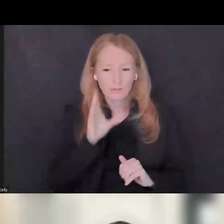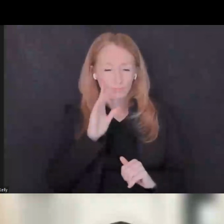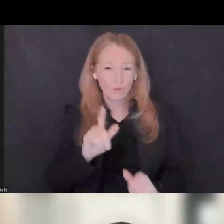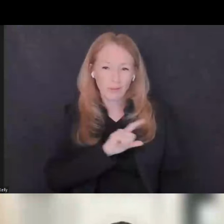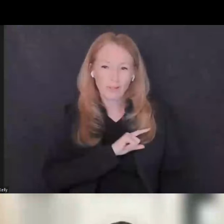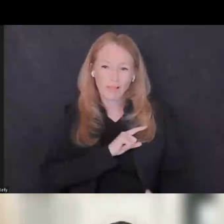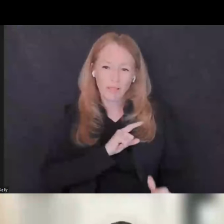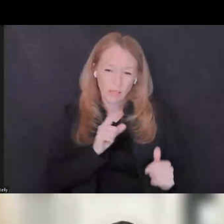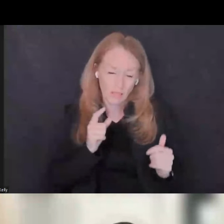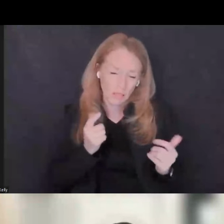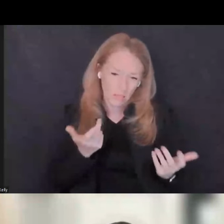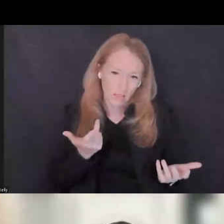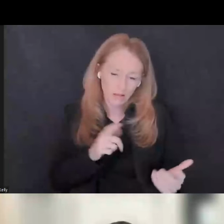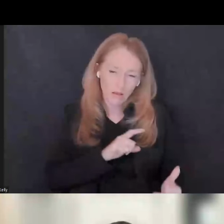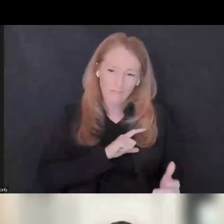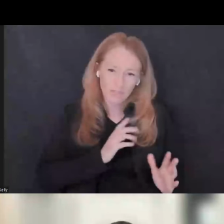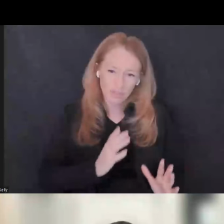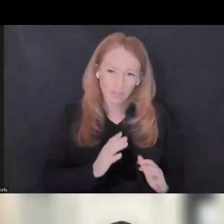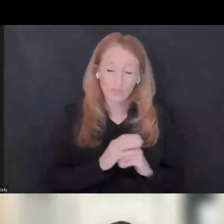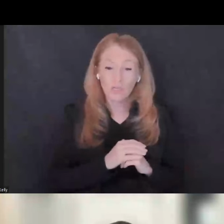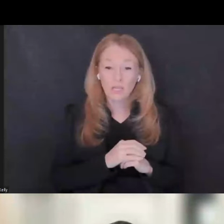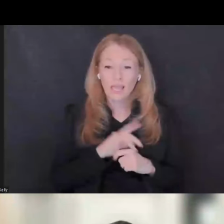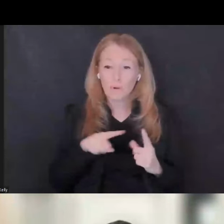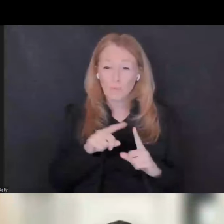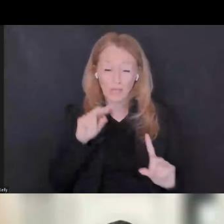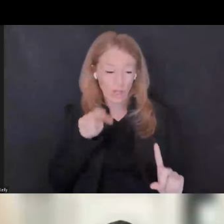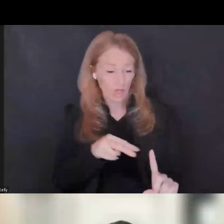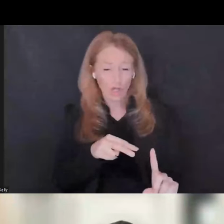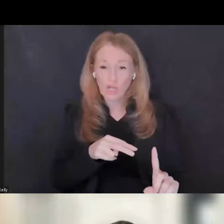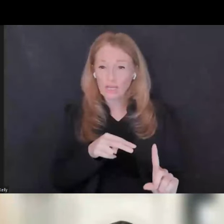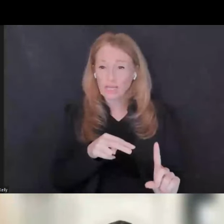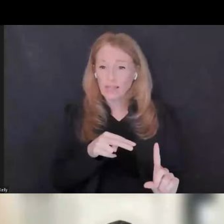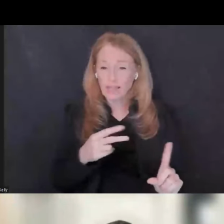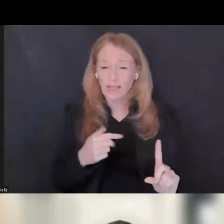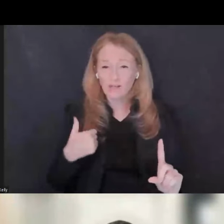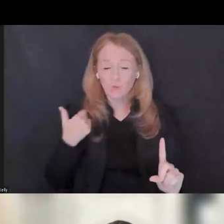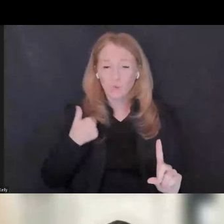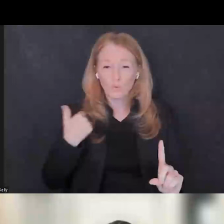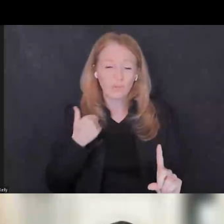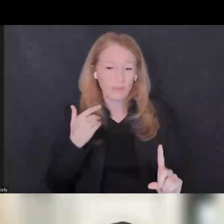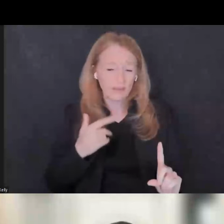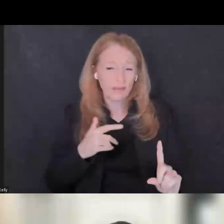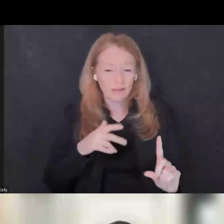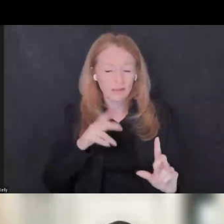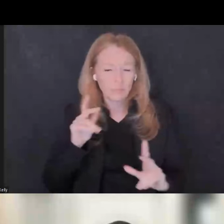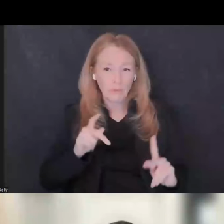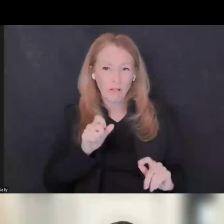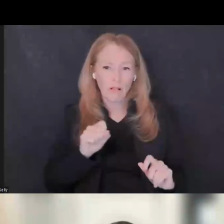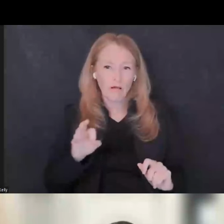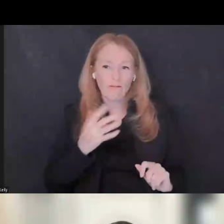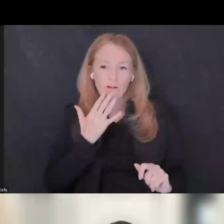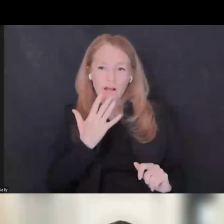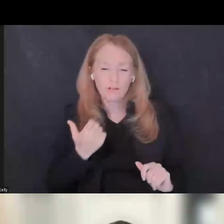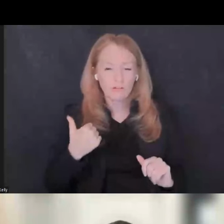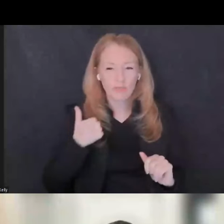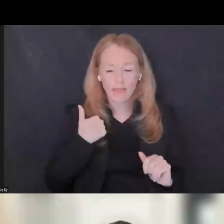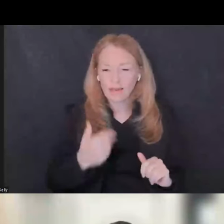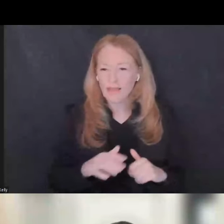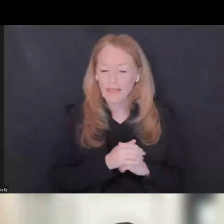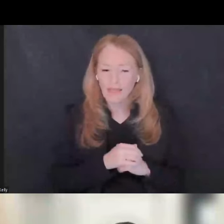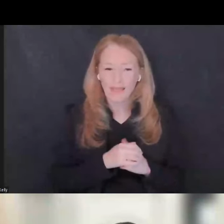enforcement. And when you look at youth who are individuals of color here, especially those who have cultural or language related